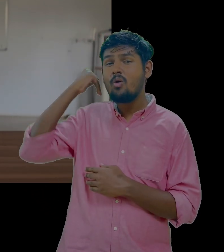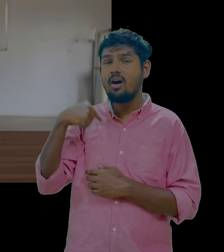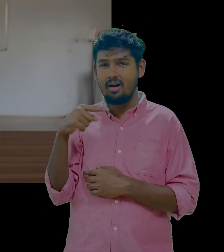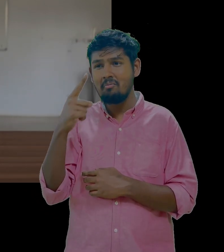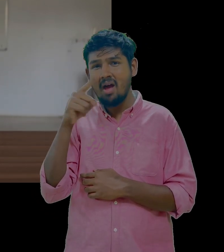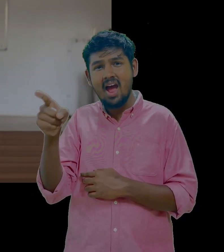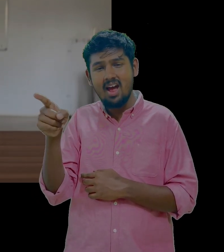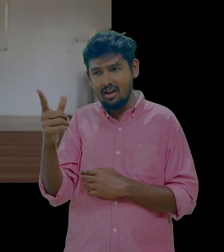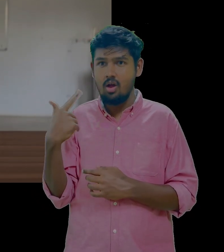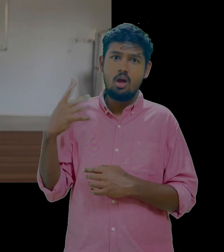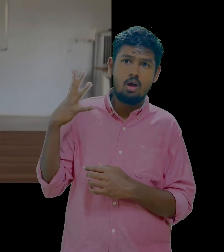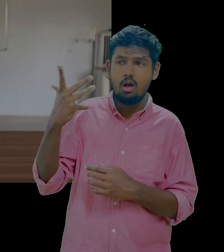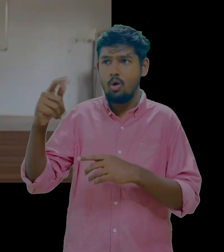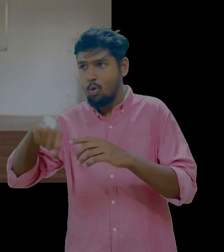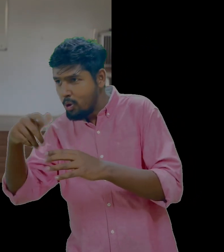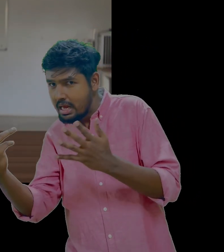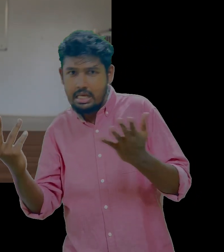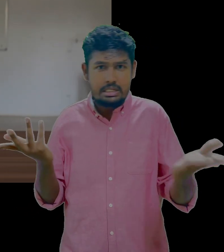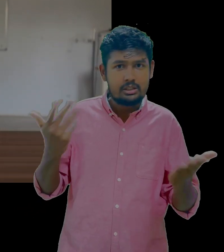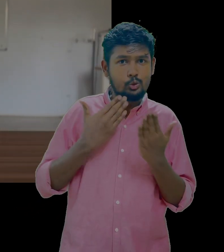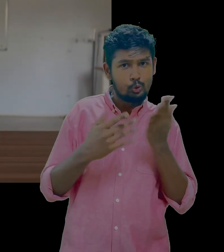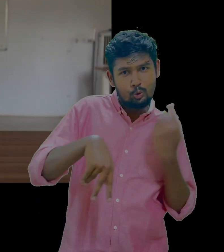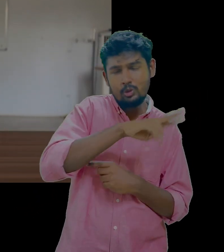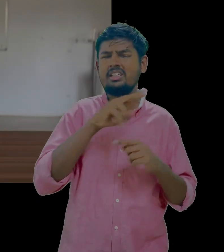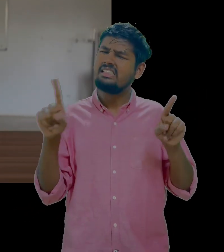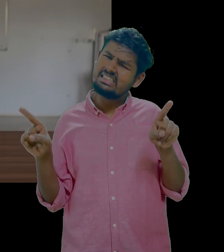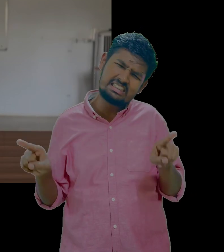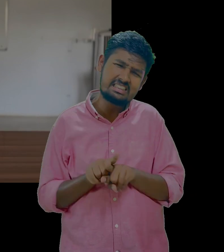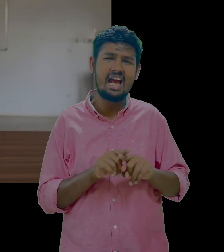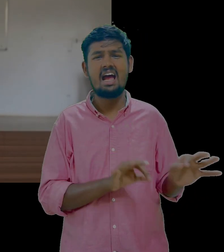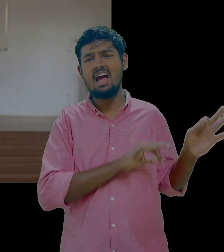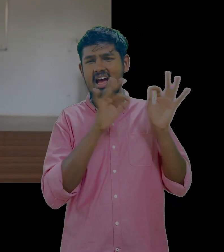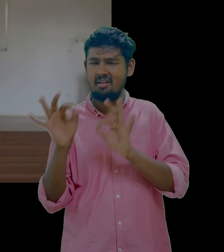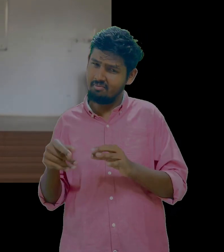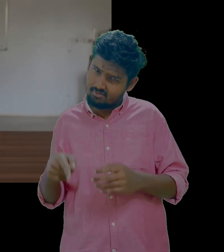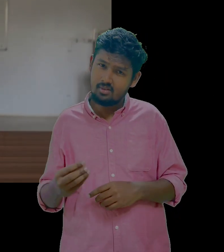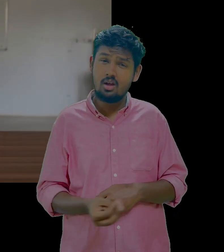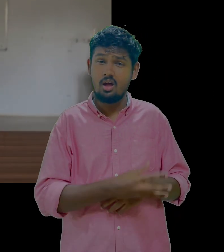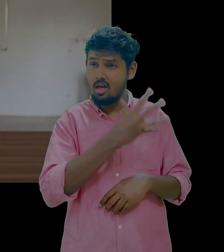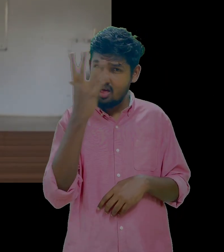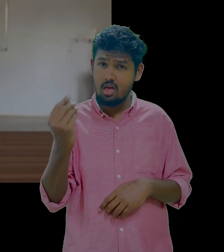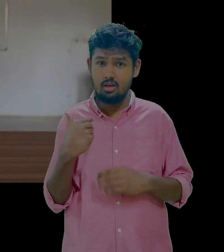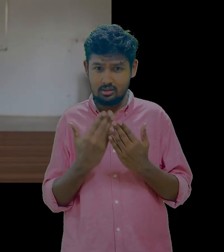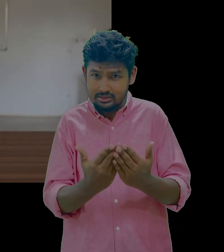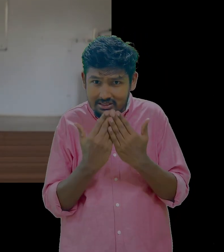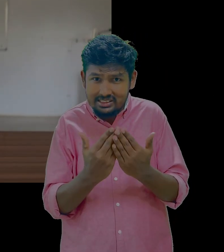the burden of not able to read, a frustration about not being able to read the paper. But